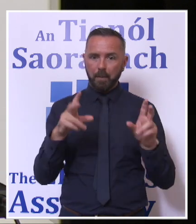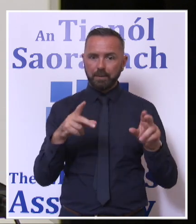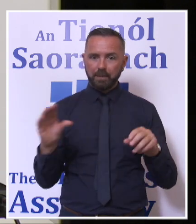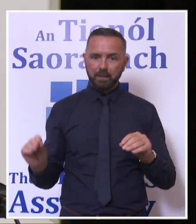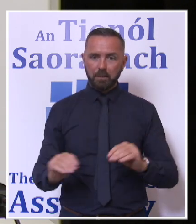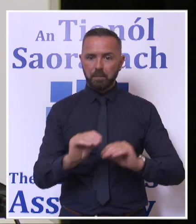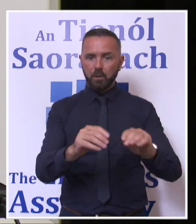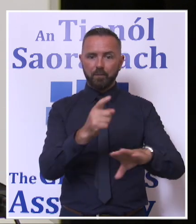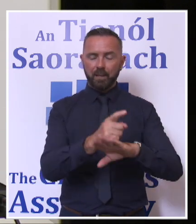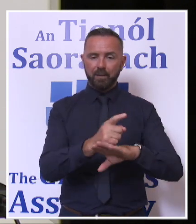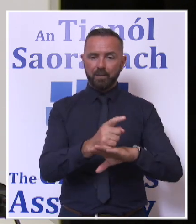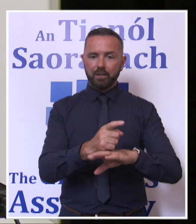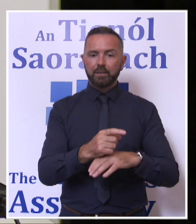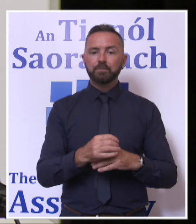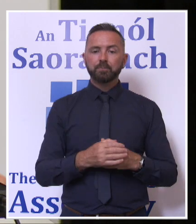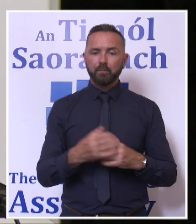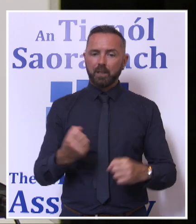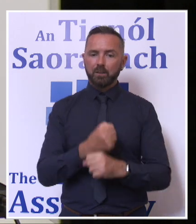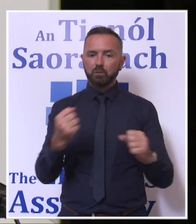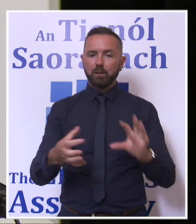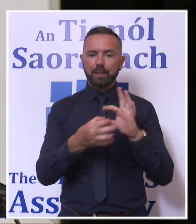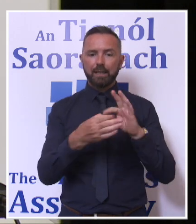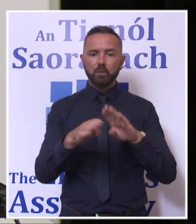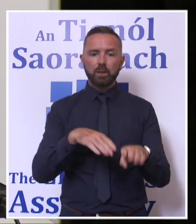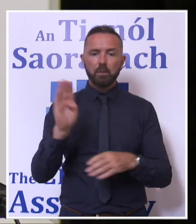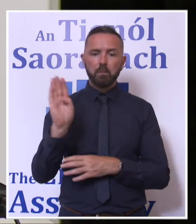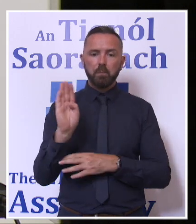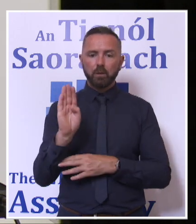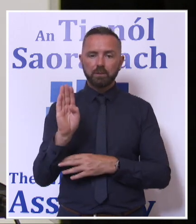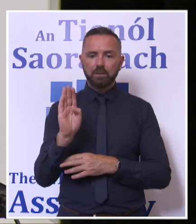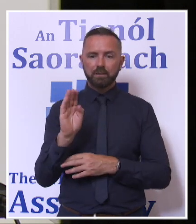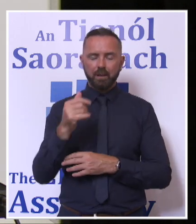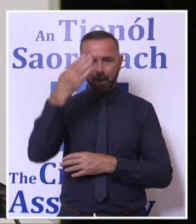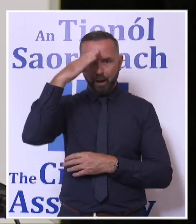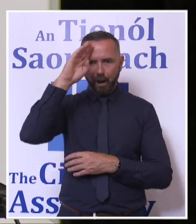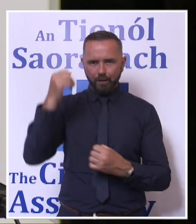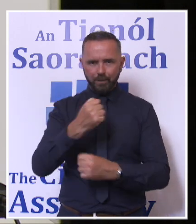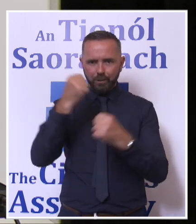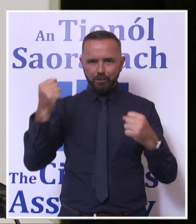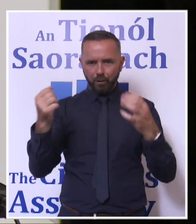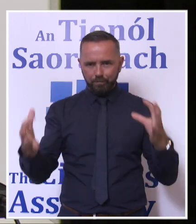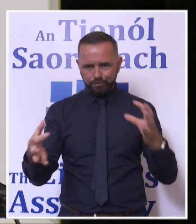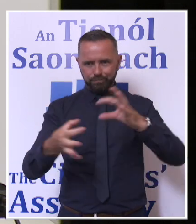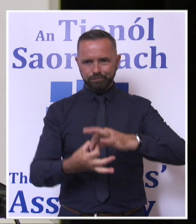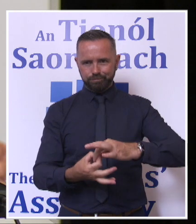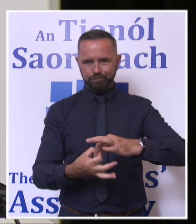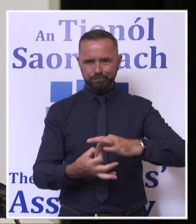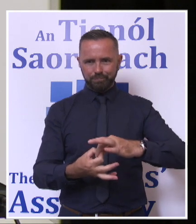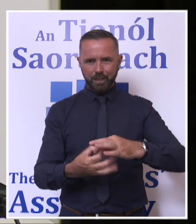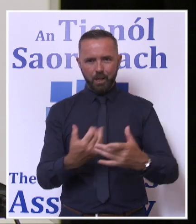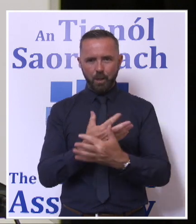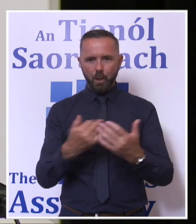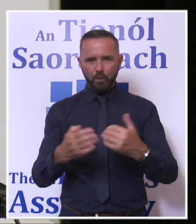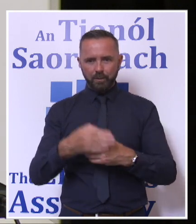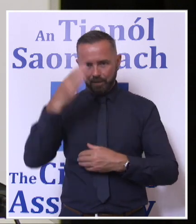today, Andy. There's great connections with Boston, and it's such an Irish, a home from home for so many of